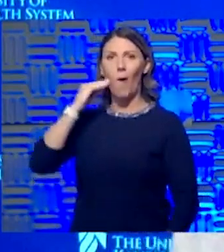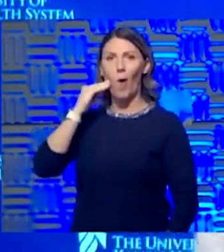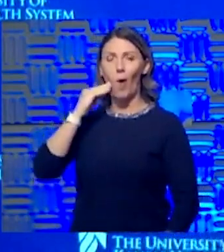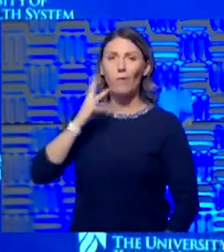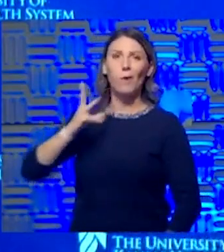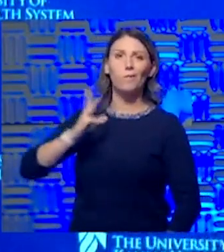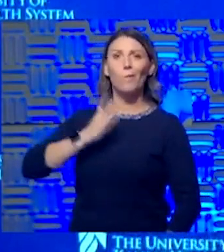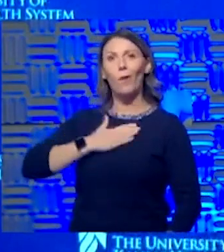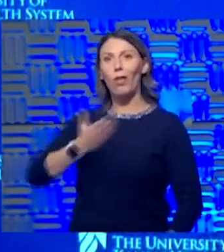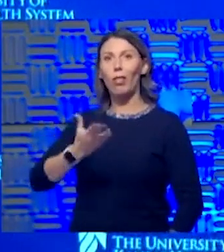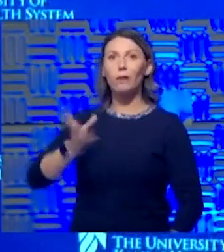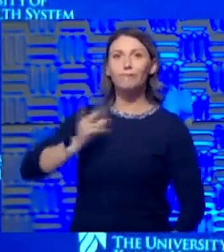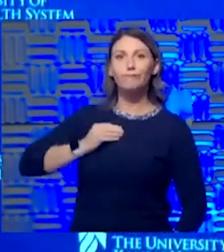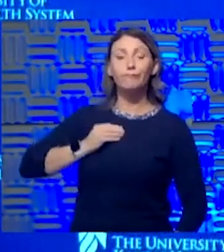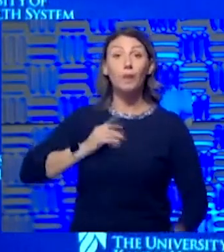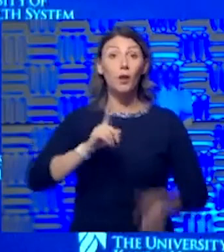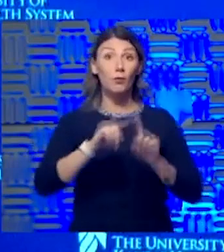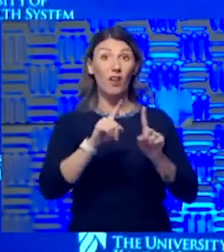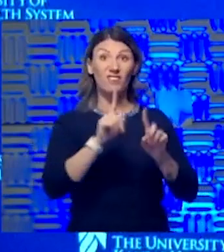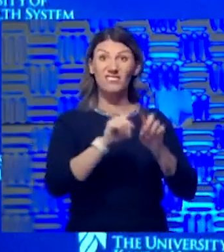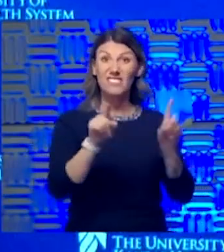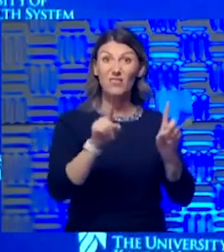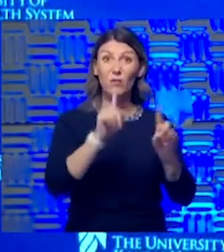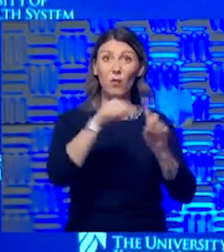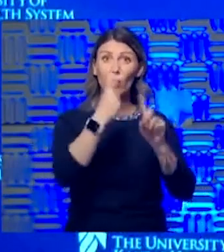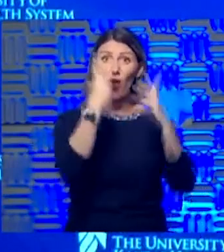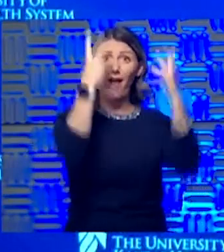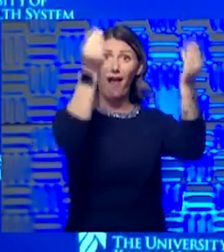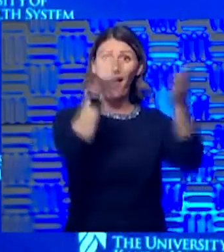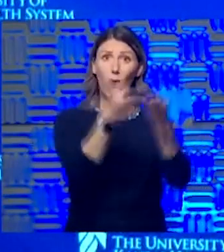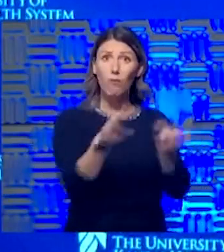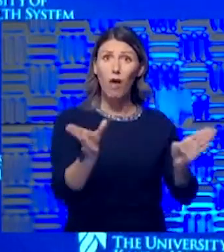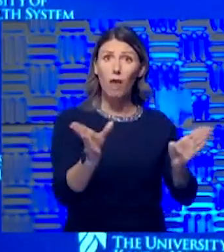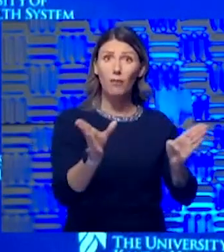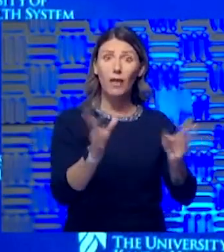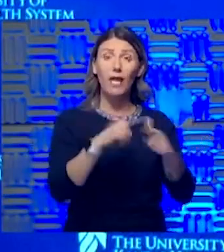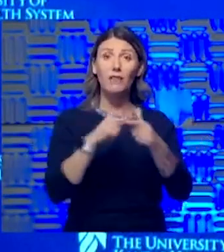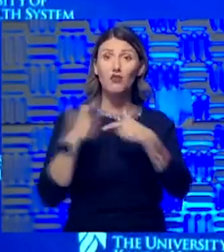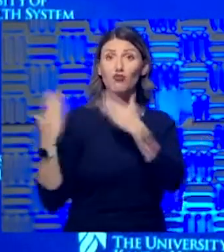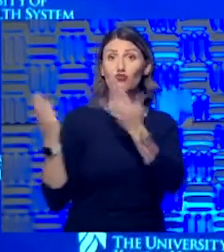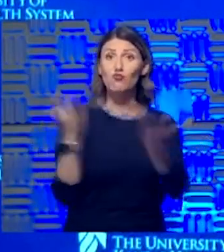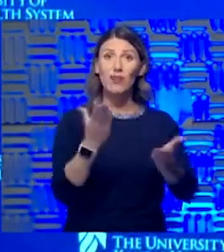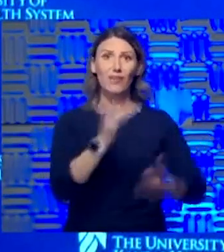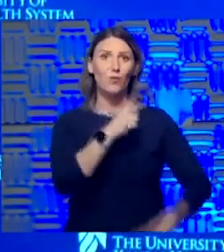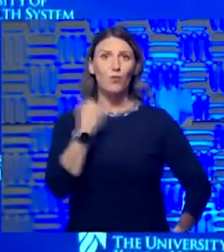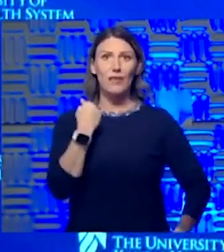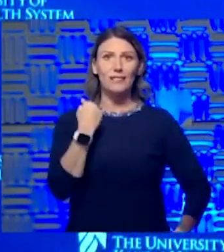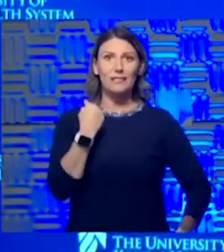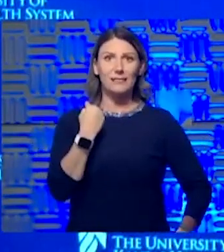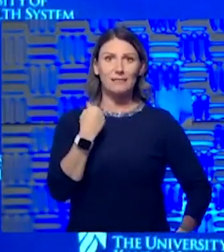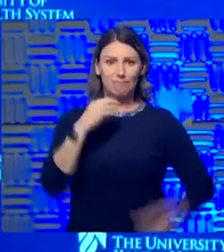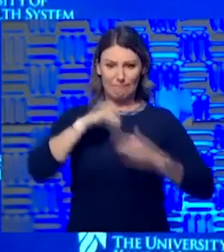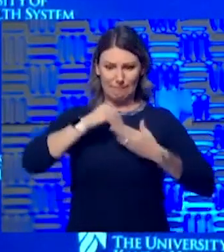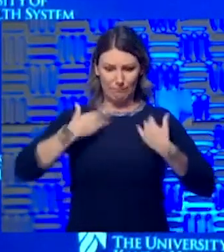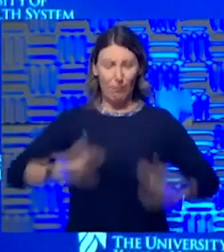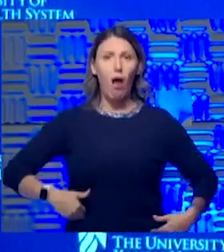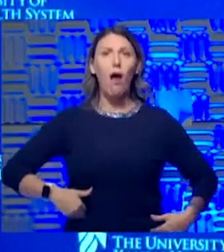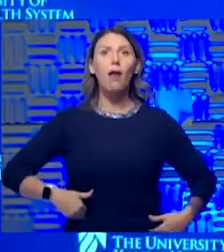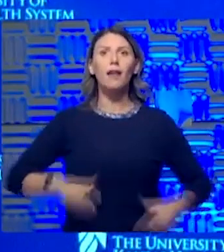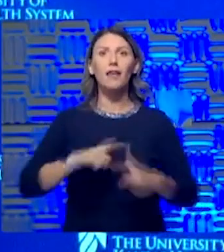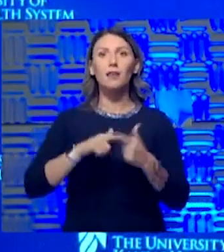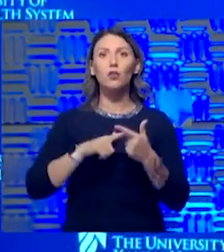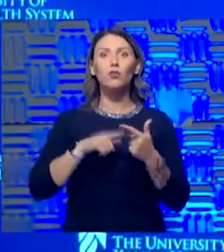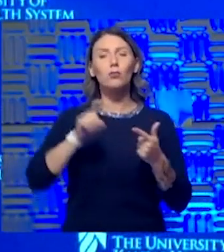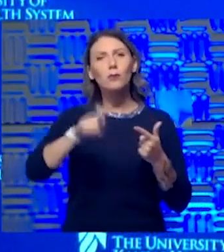on. It's another thing to say, I'm going to go out in public, and I'm going to take my risk with me. And when I take my risk with me, I have to be a little bit more thoughtful. And if